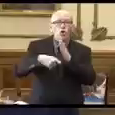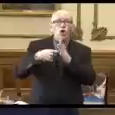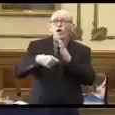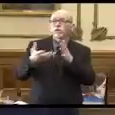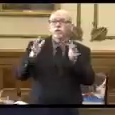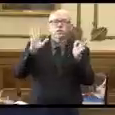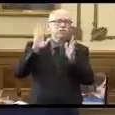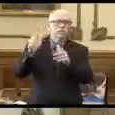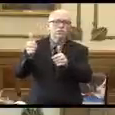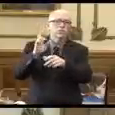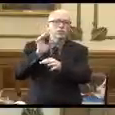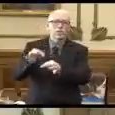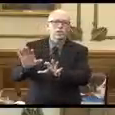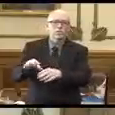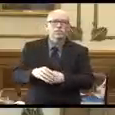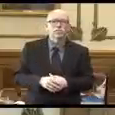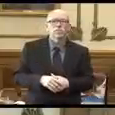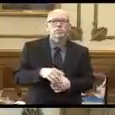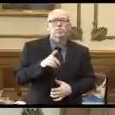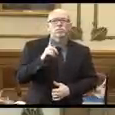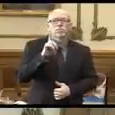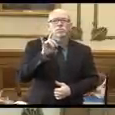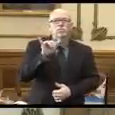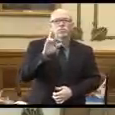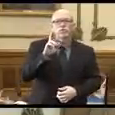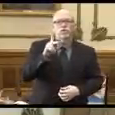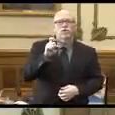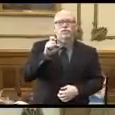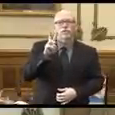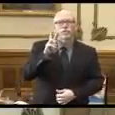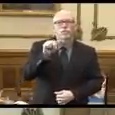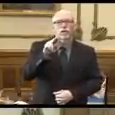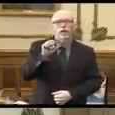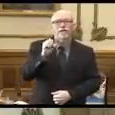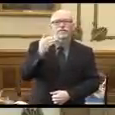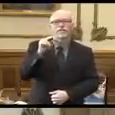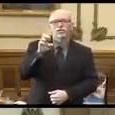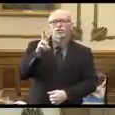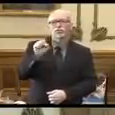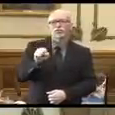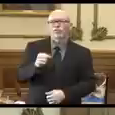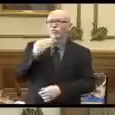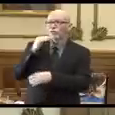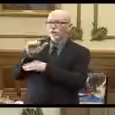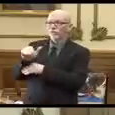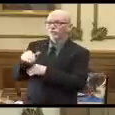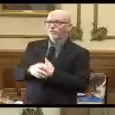cases. Dirk, Wayne 15 News. Good afternoon.